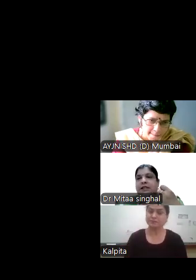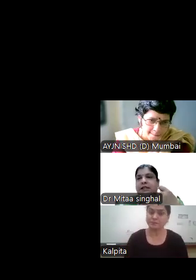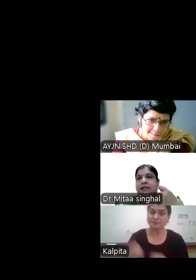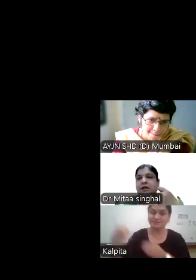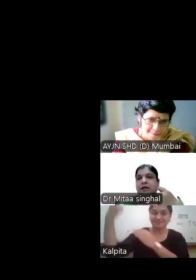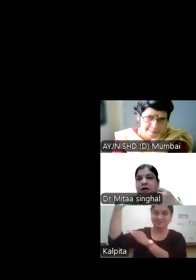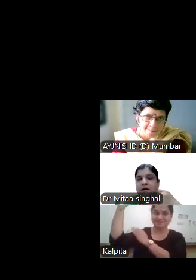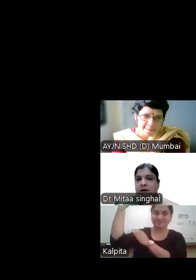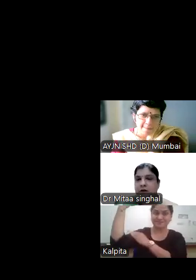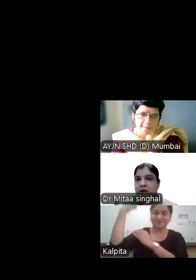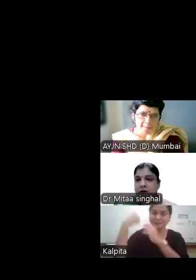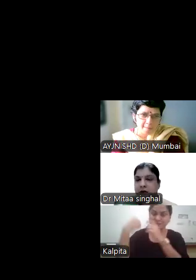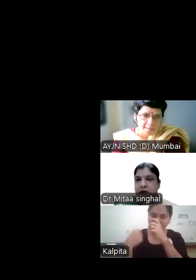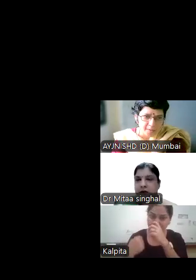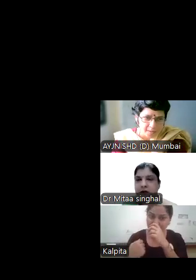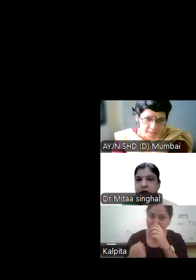is assessment.